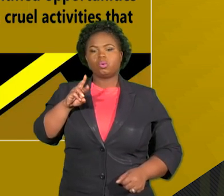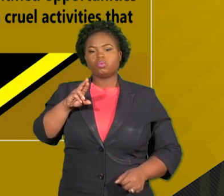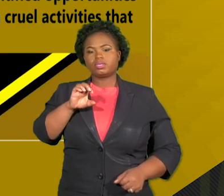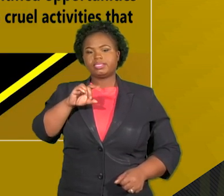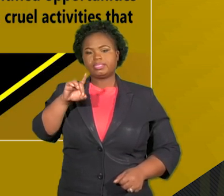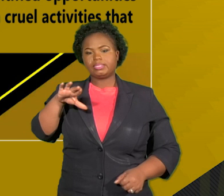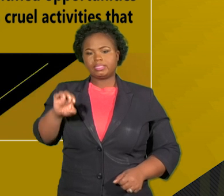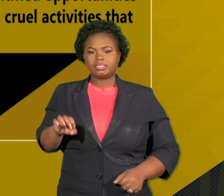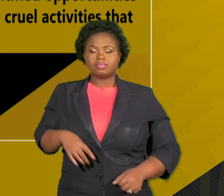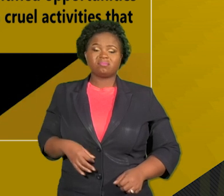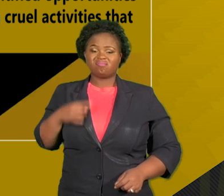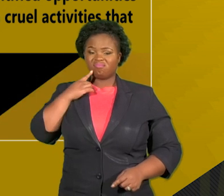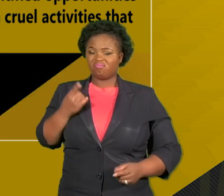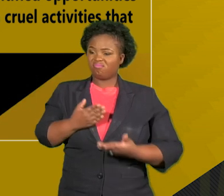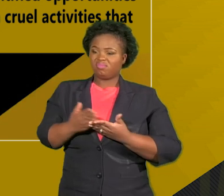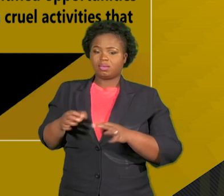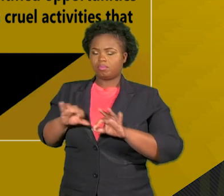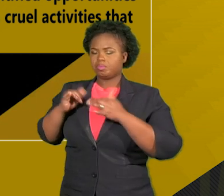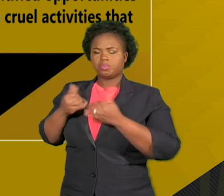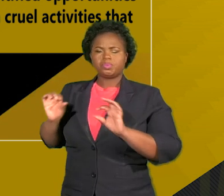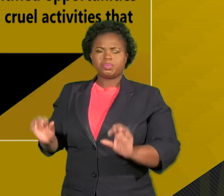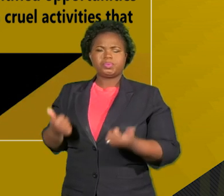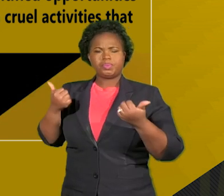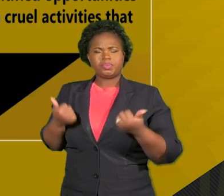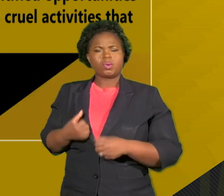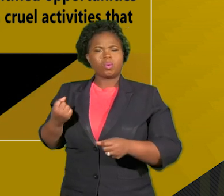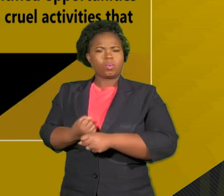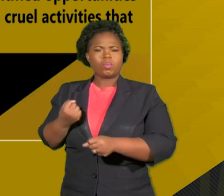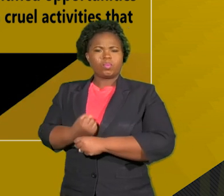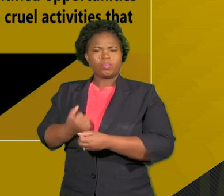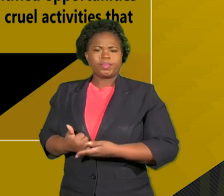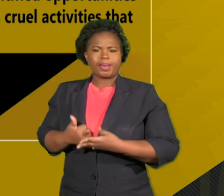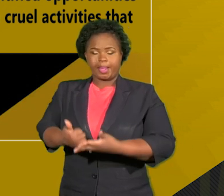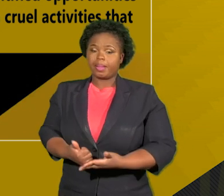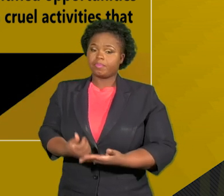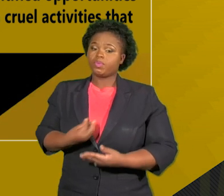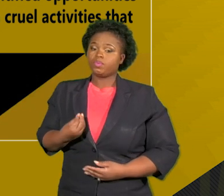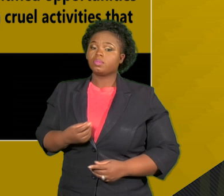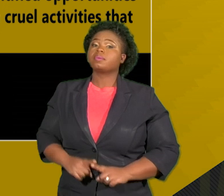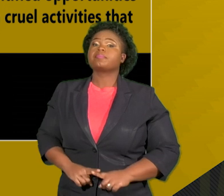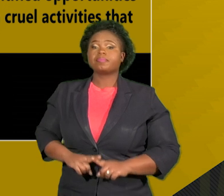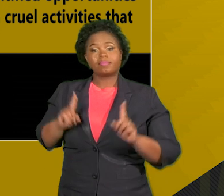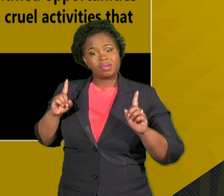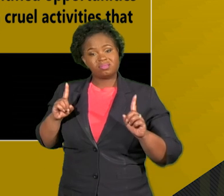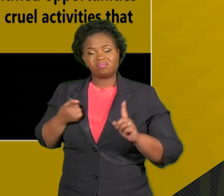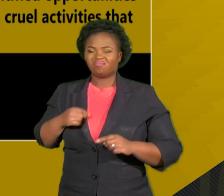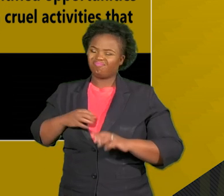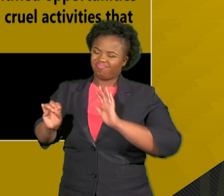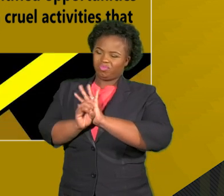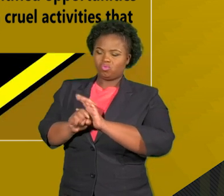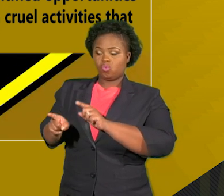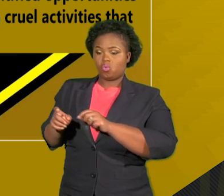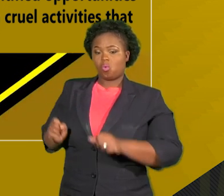Lorraine. Are some charity organizers are doing an amazing job by helping the youth. However, some people have identified